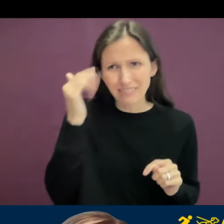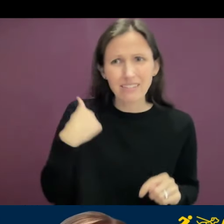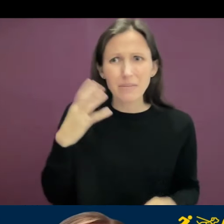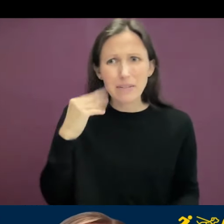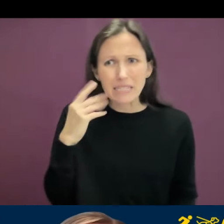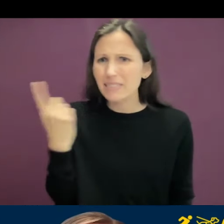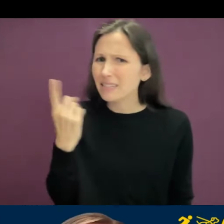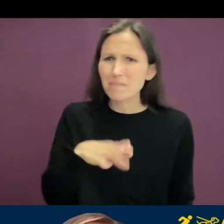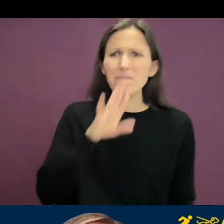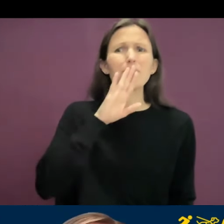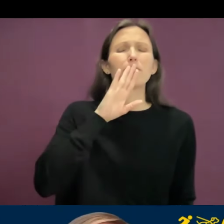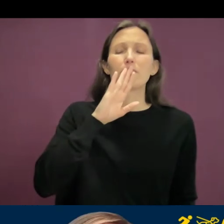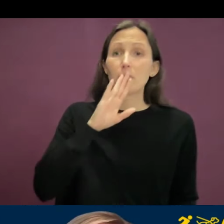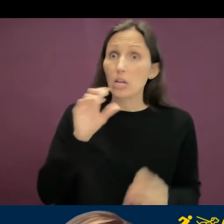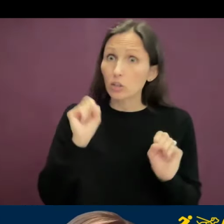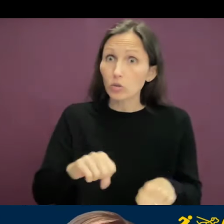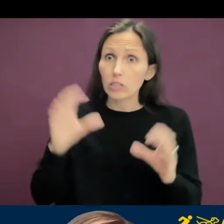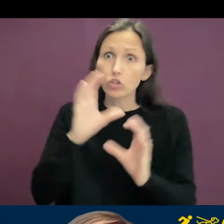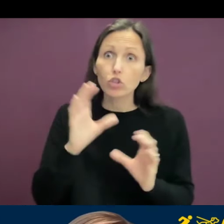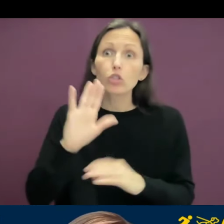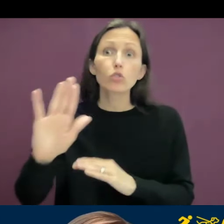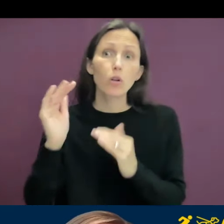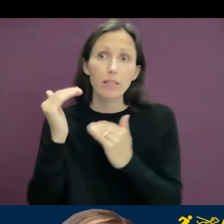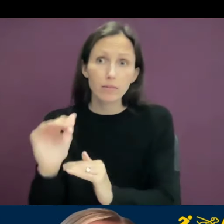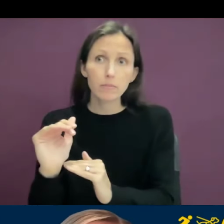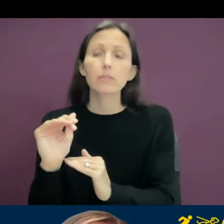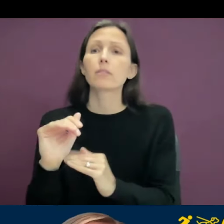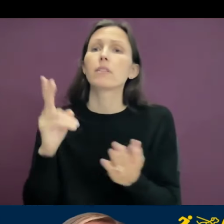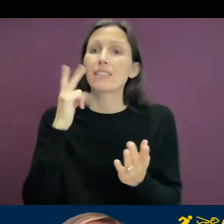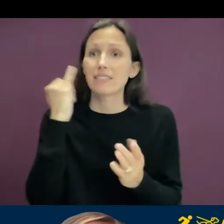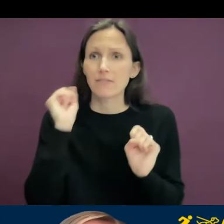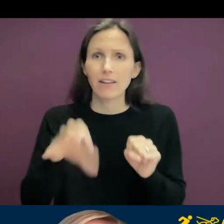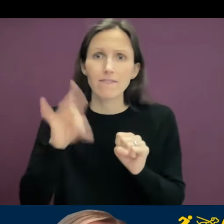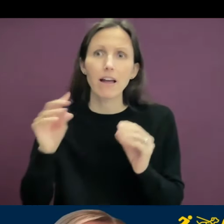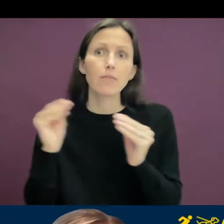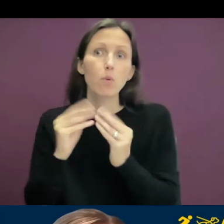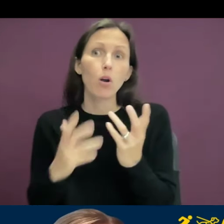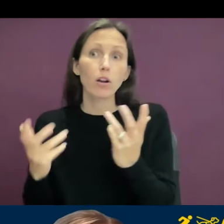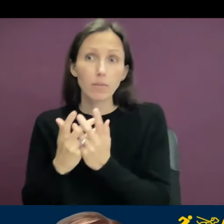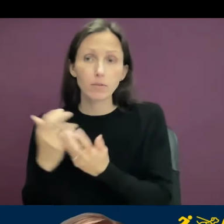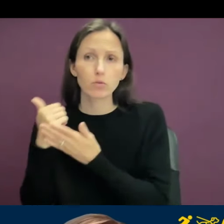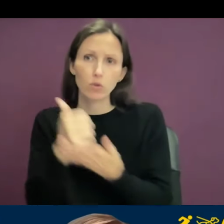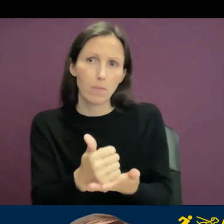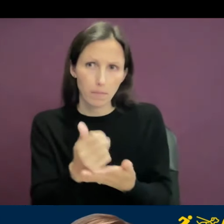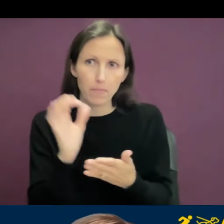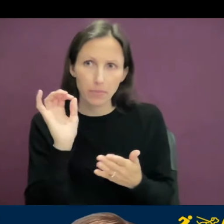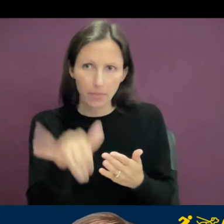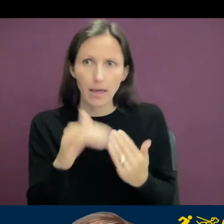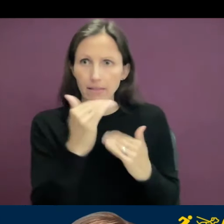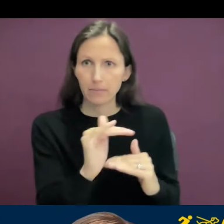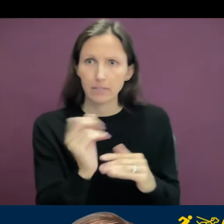those limitations and see if it helps give us more information on accommodations that could help overcome that.